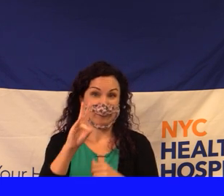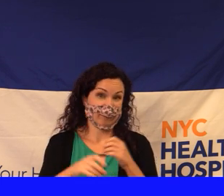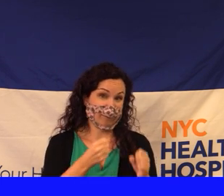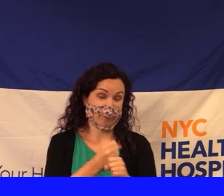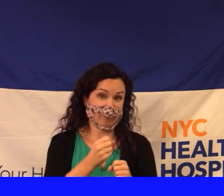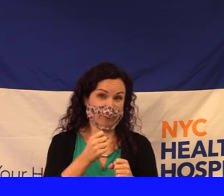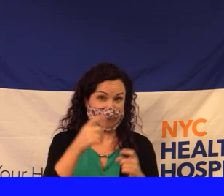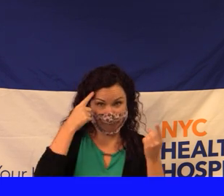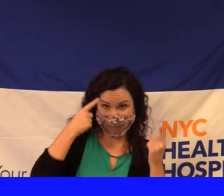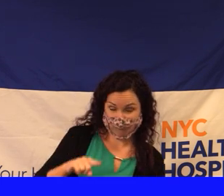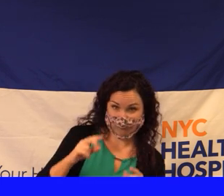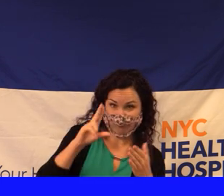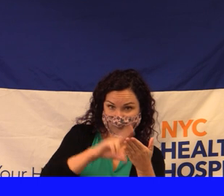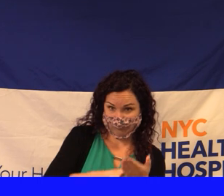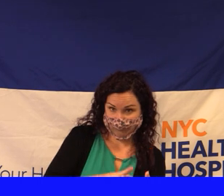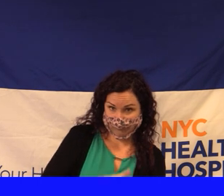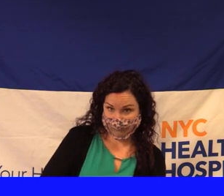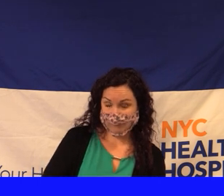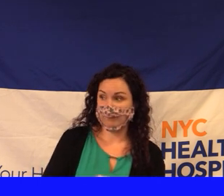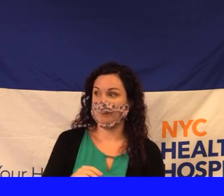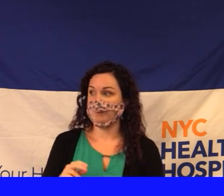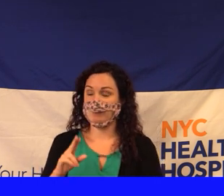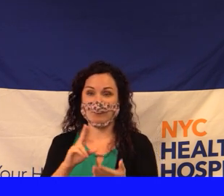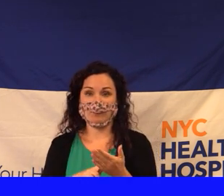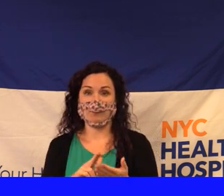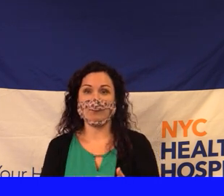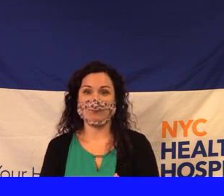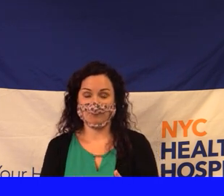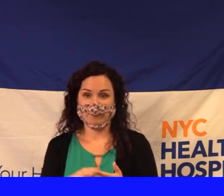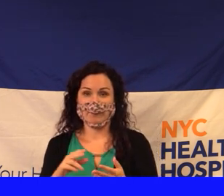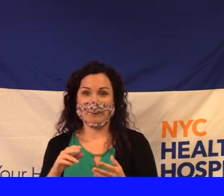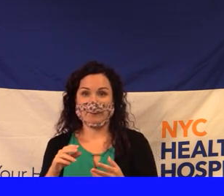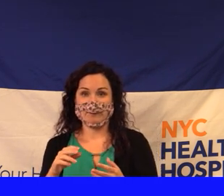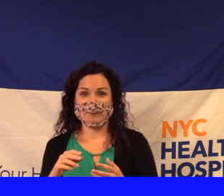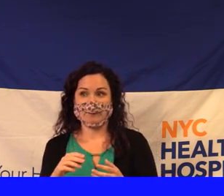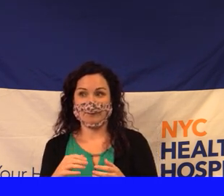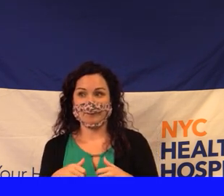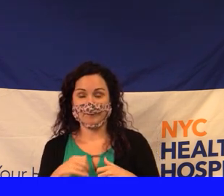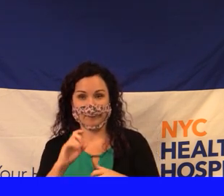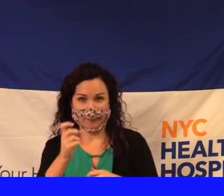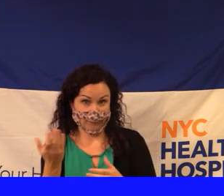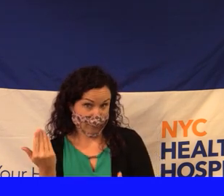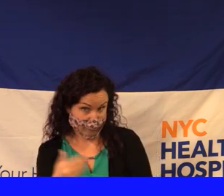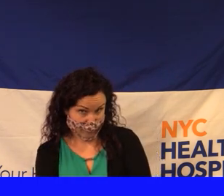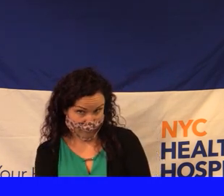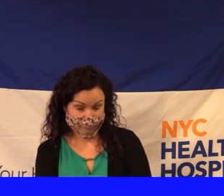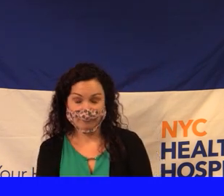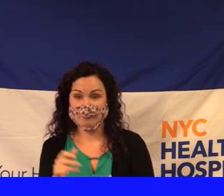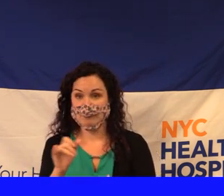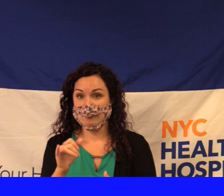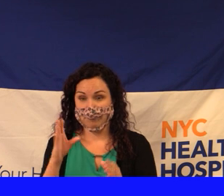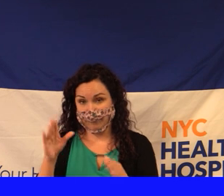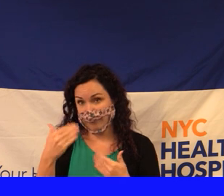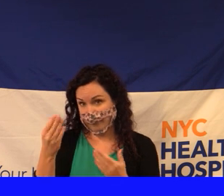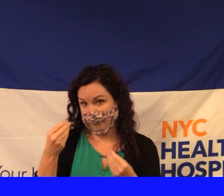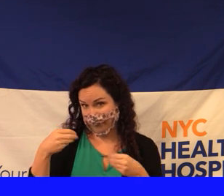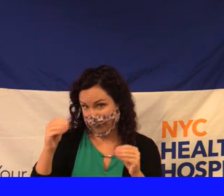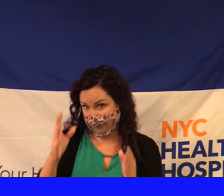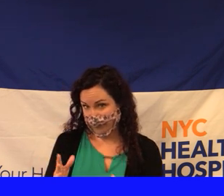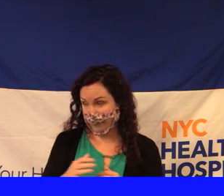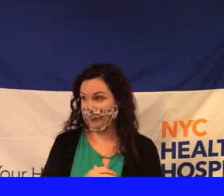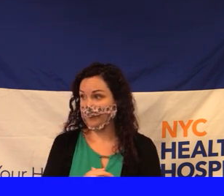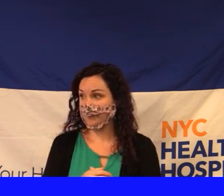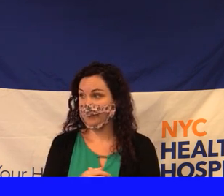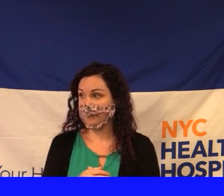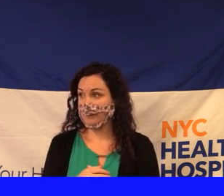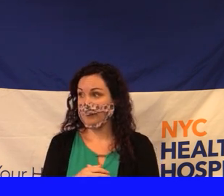agreement. The contract itself was then re-awarded, and we are now at the point where we